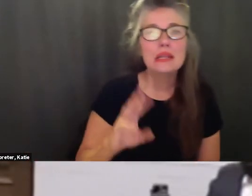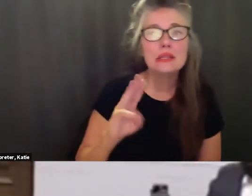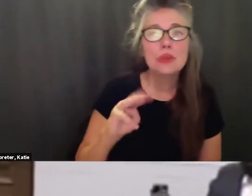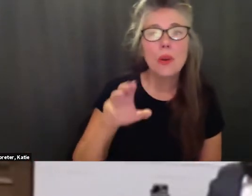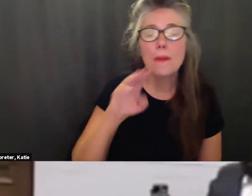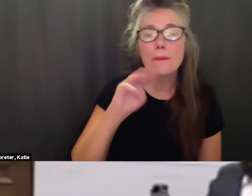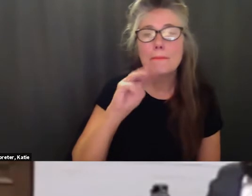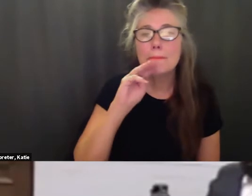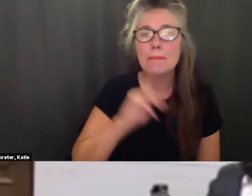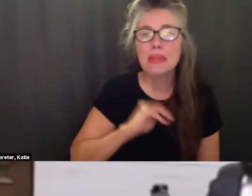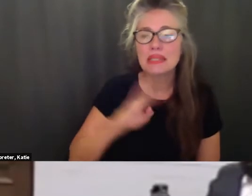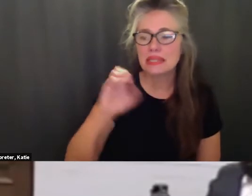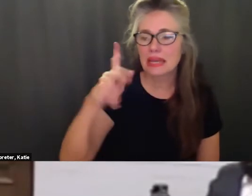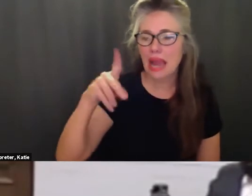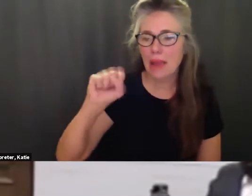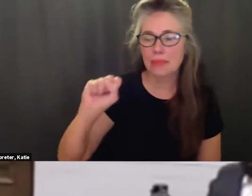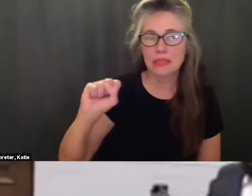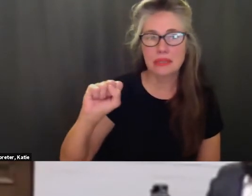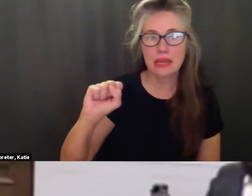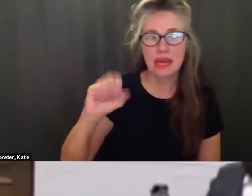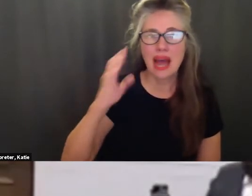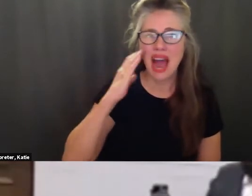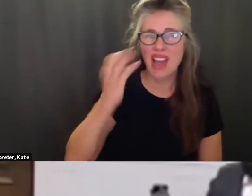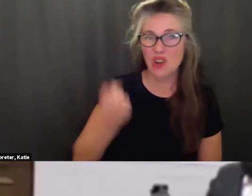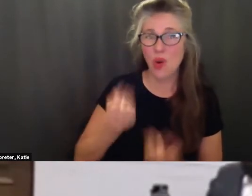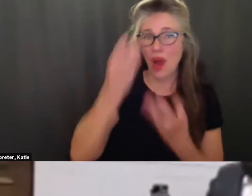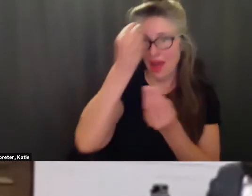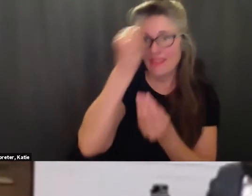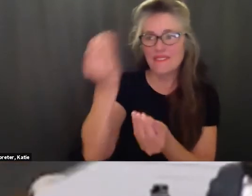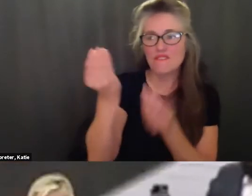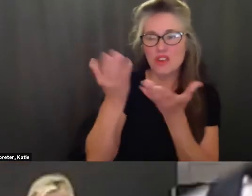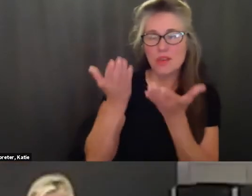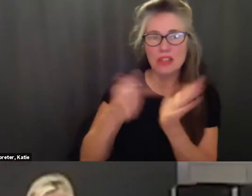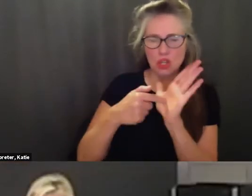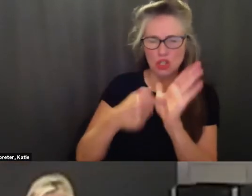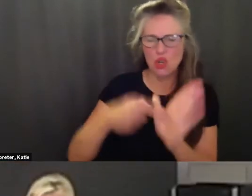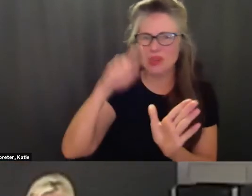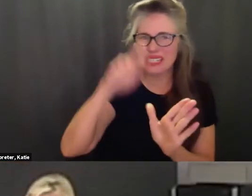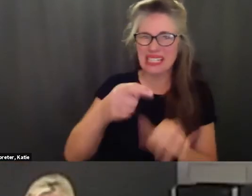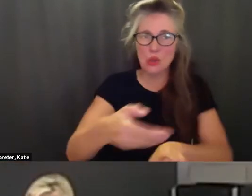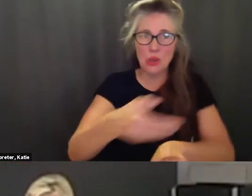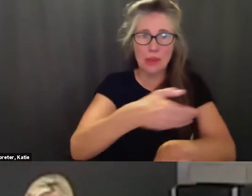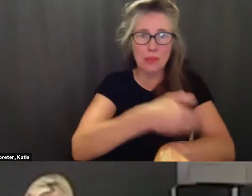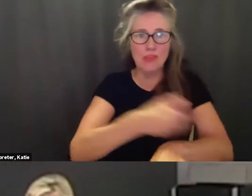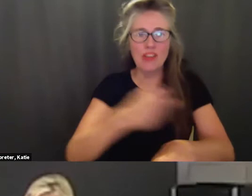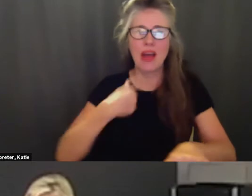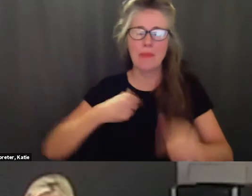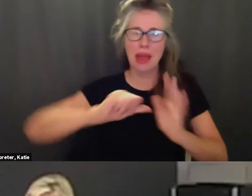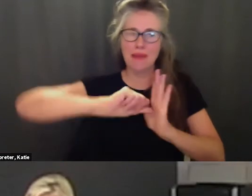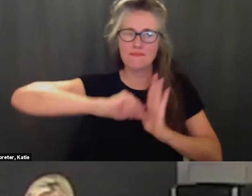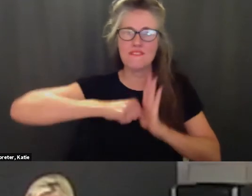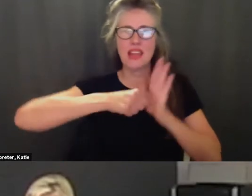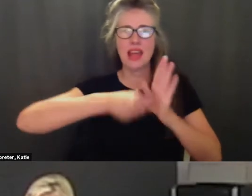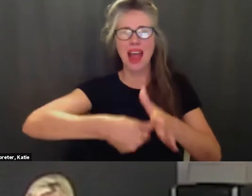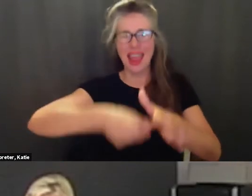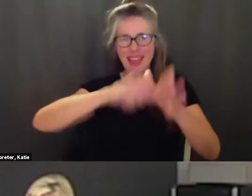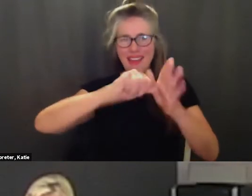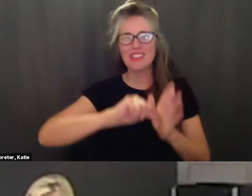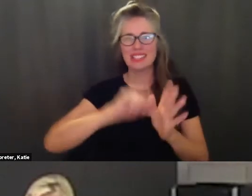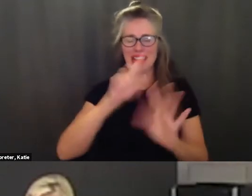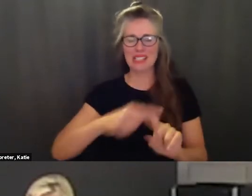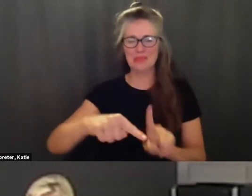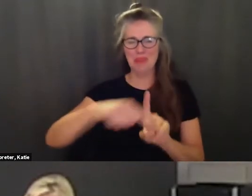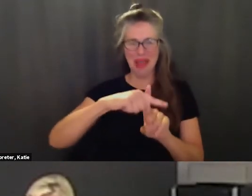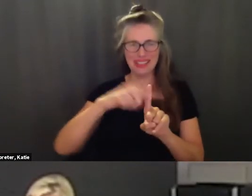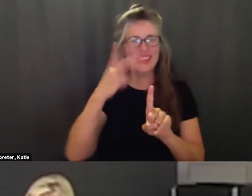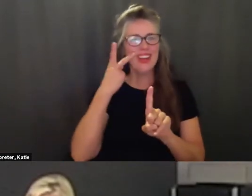know there's a lot of data in here that shows the need for improvement, but I just wanted to highlight, the positive. It's so nice to see the fact